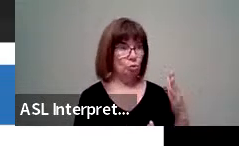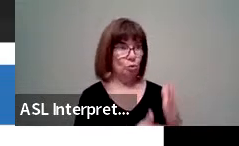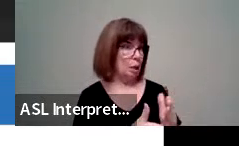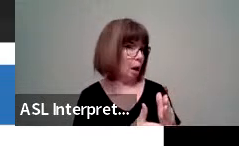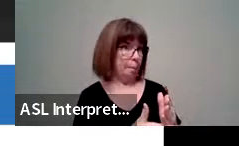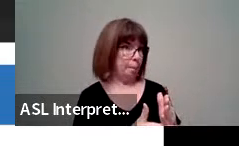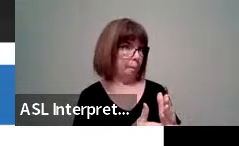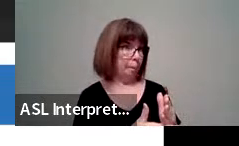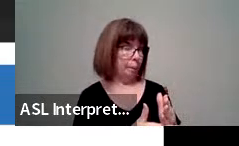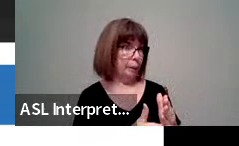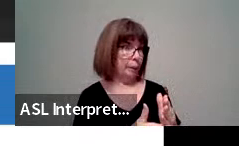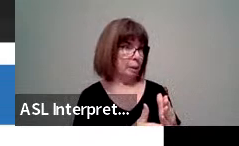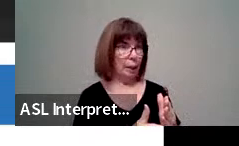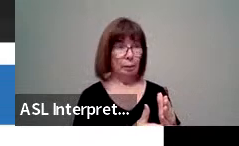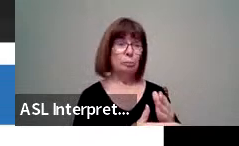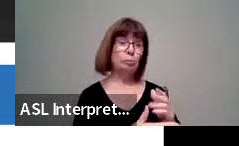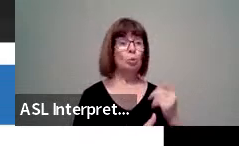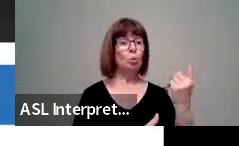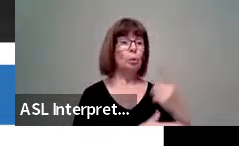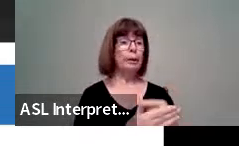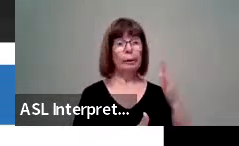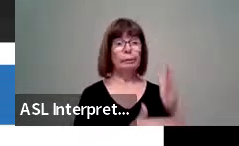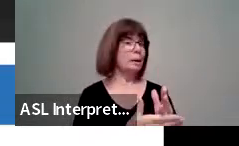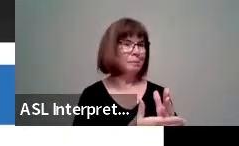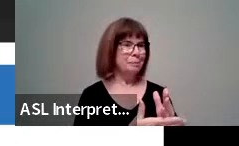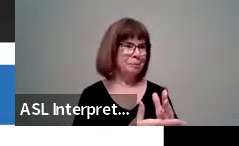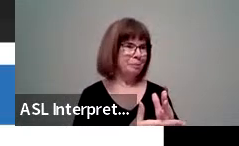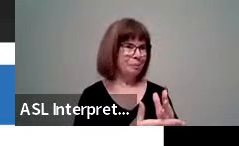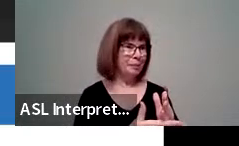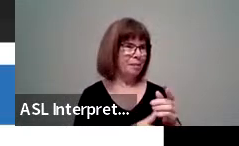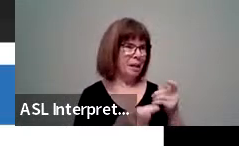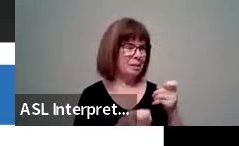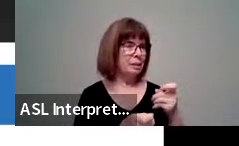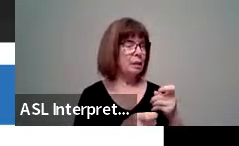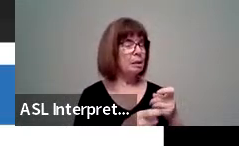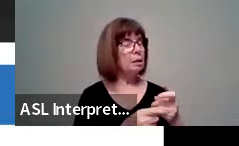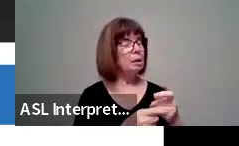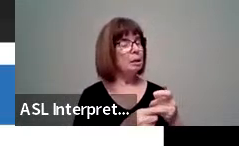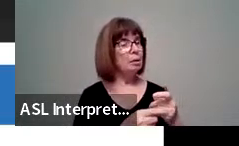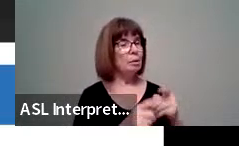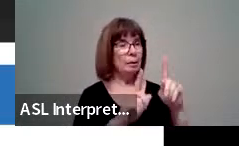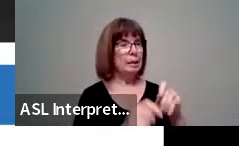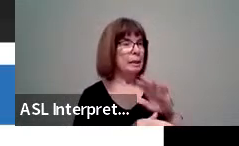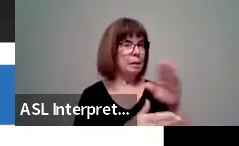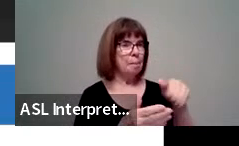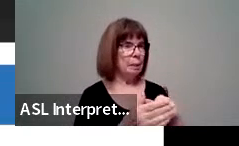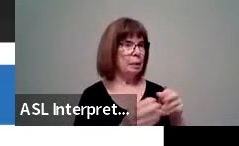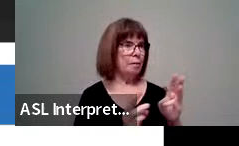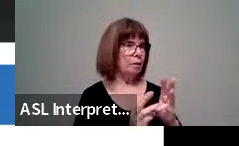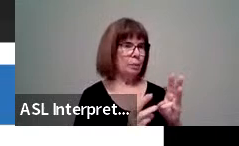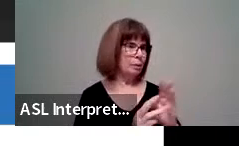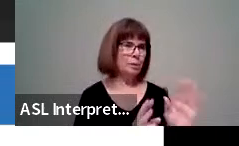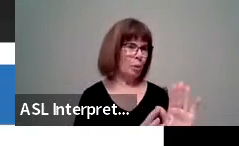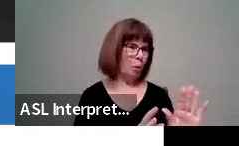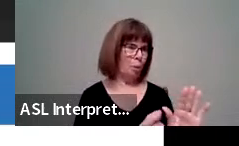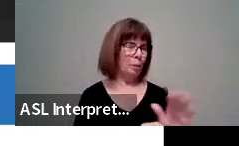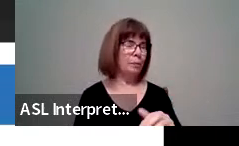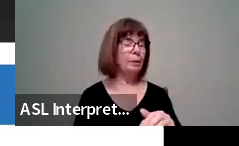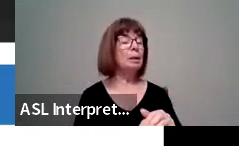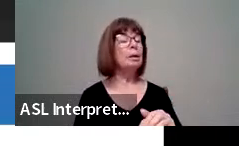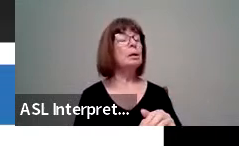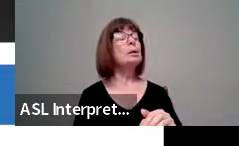discontinue, like a rapid discontinuance of like testing and all those things right in the middle of the winter kind of thing.